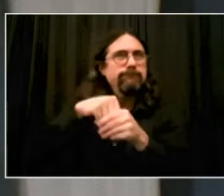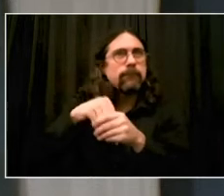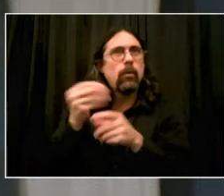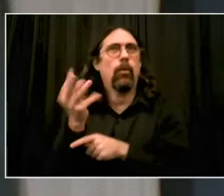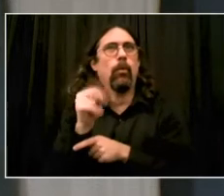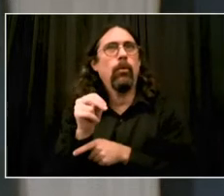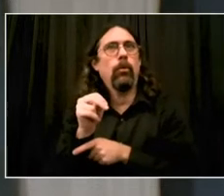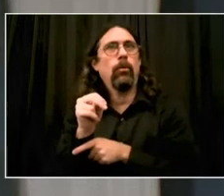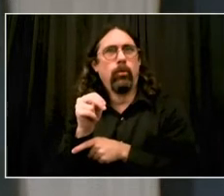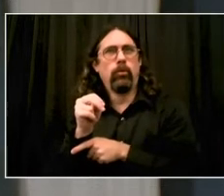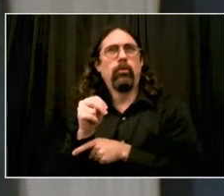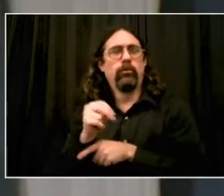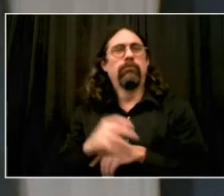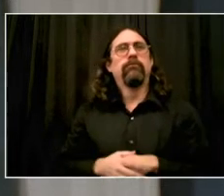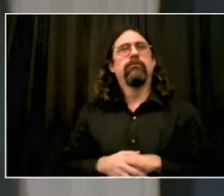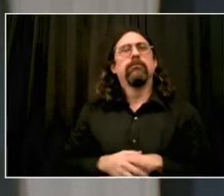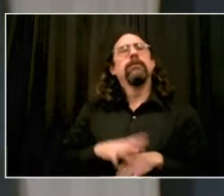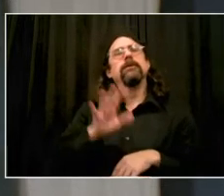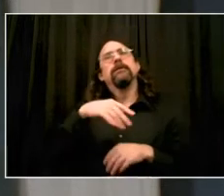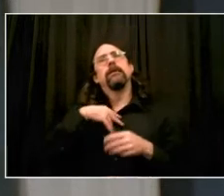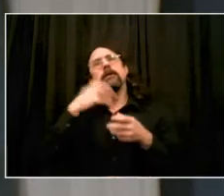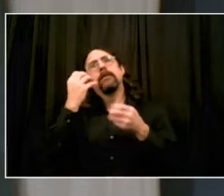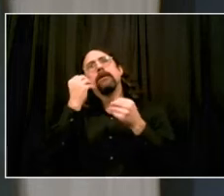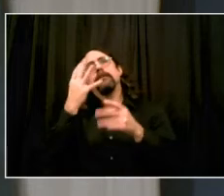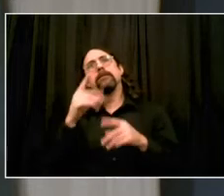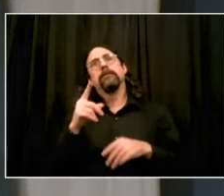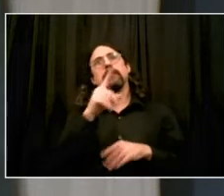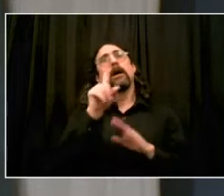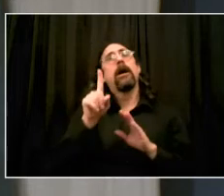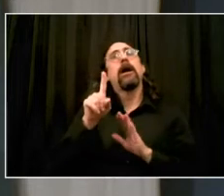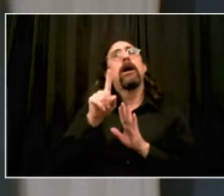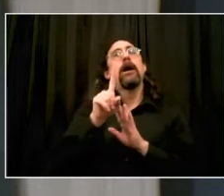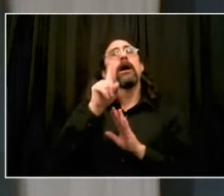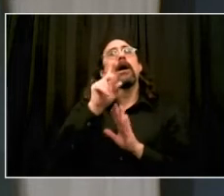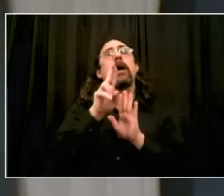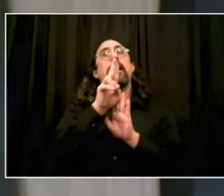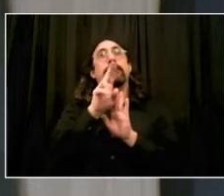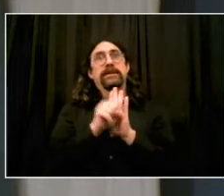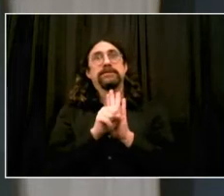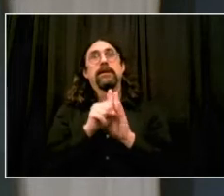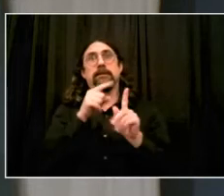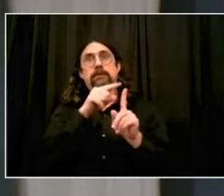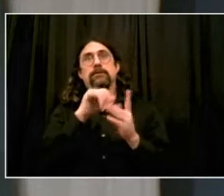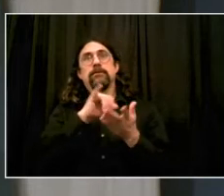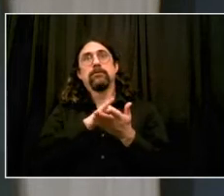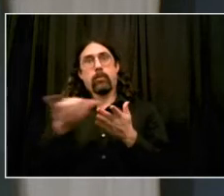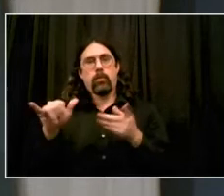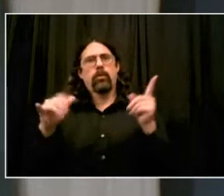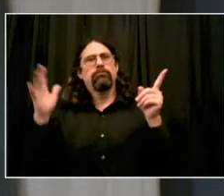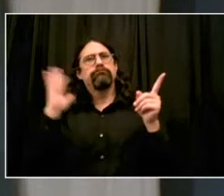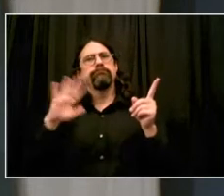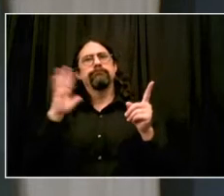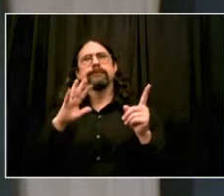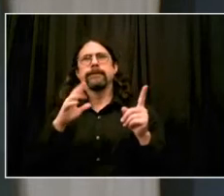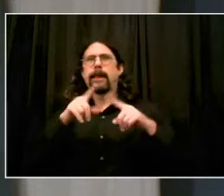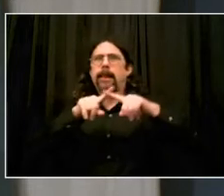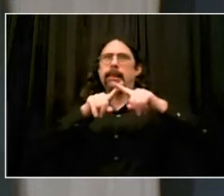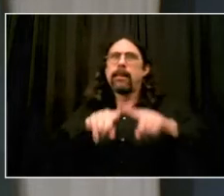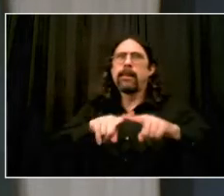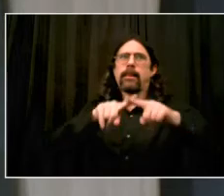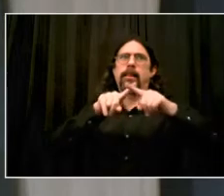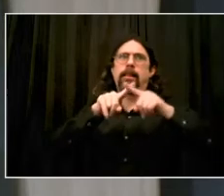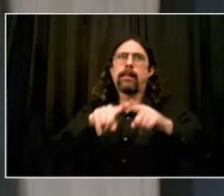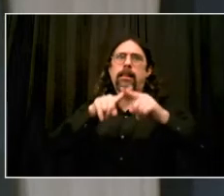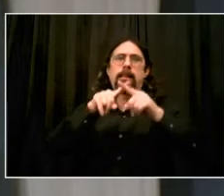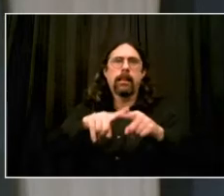system is that worker cooperatives, worker ownership makes sense, because it's not just about that job. It is about building wealth in